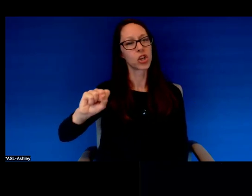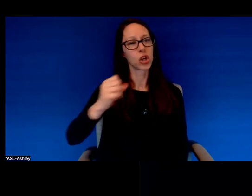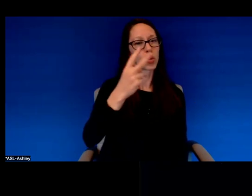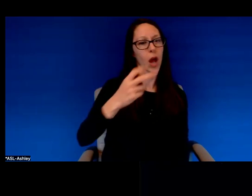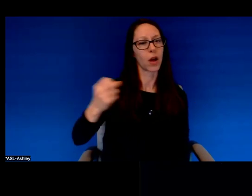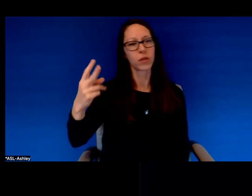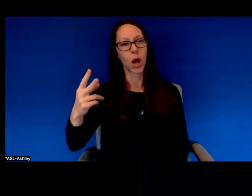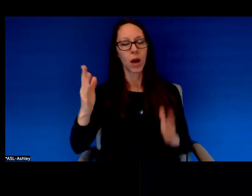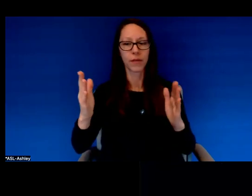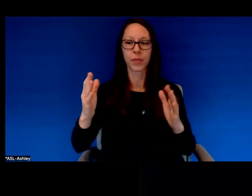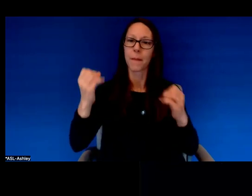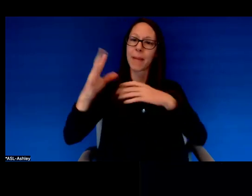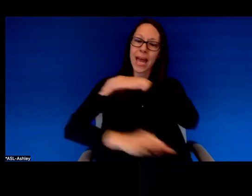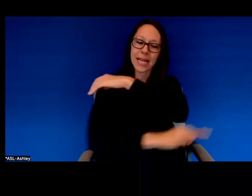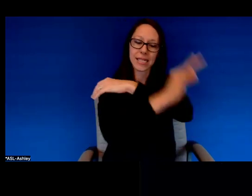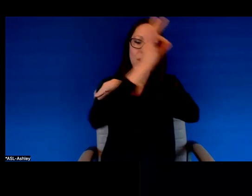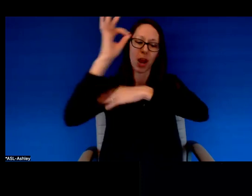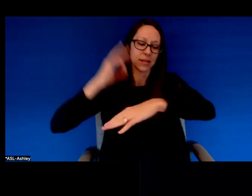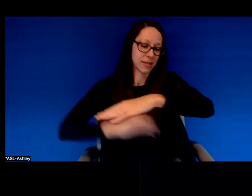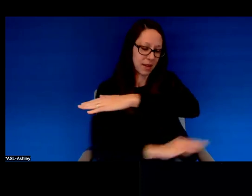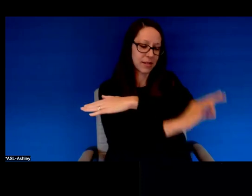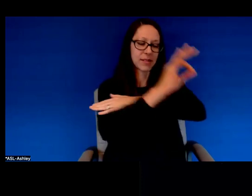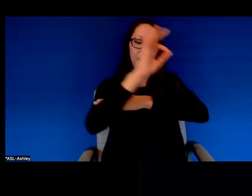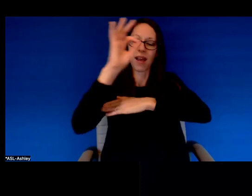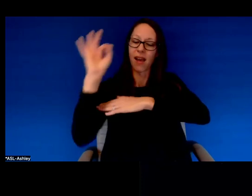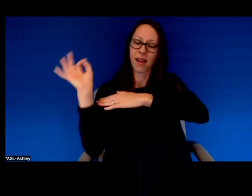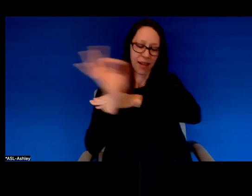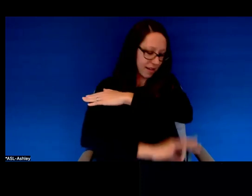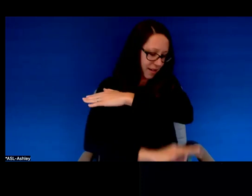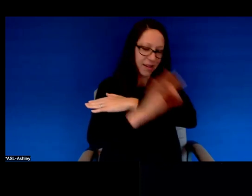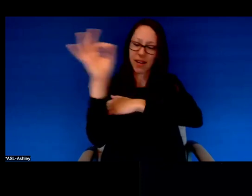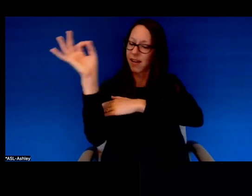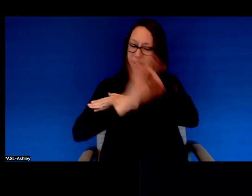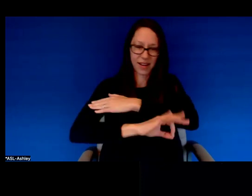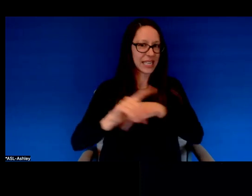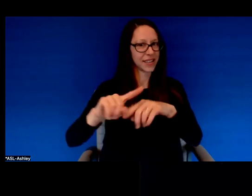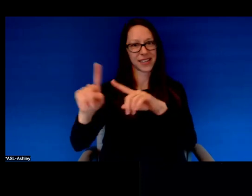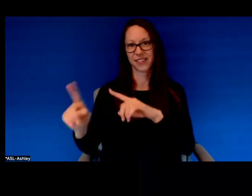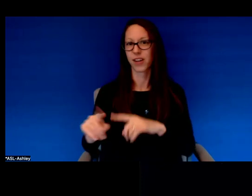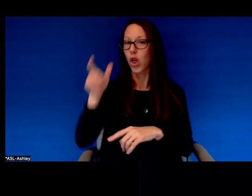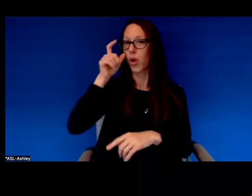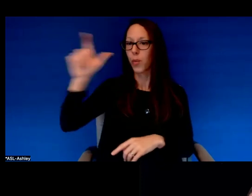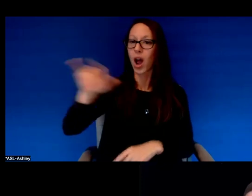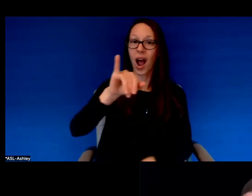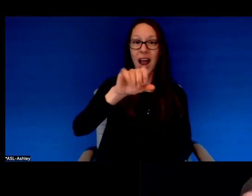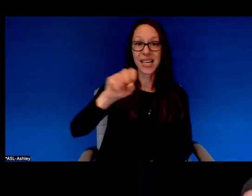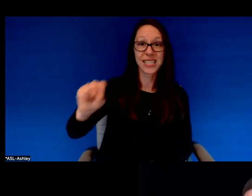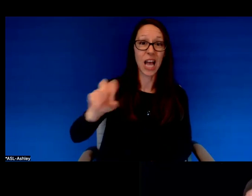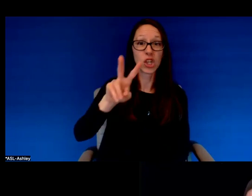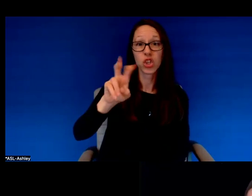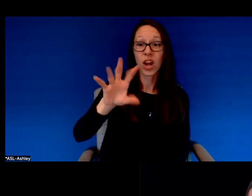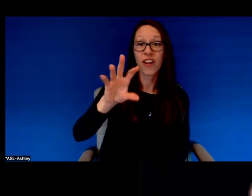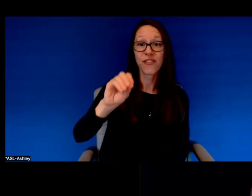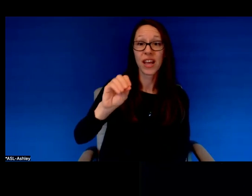of sunrises and a lot of sunsets when you're on the ISS, and it's going to be a little bit different when you get to the moon, because the ISS is only